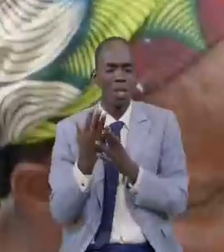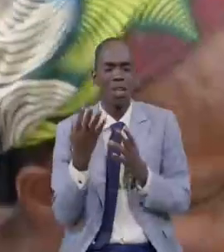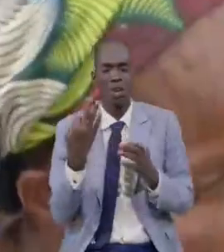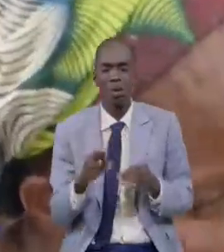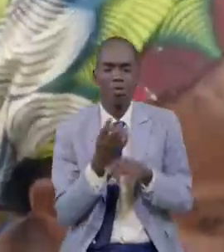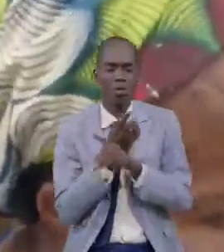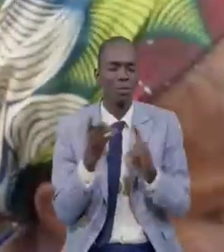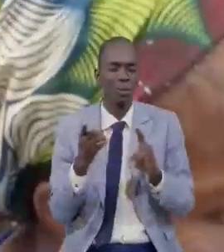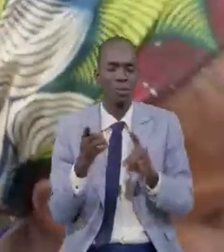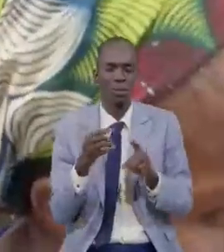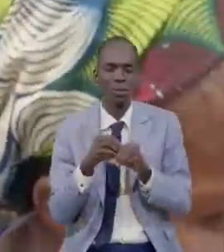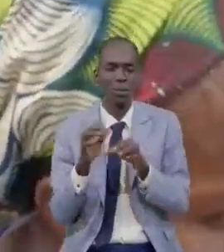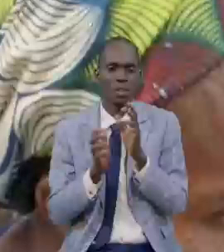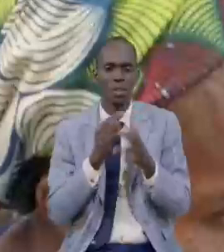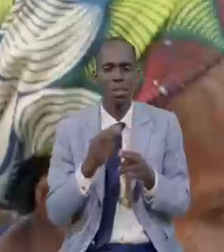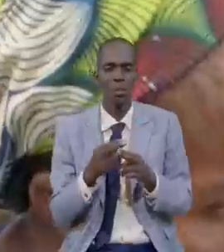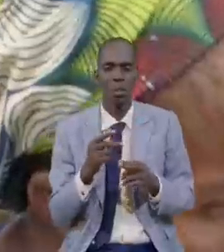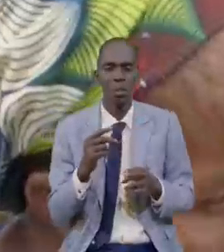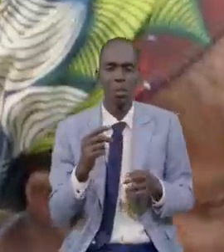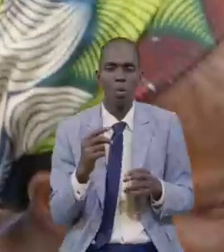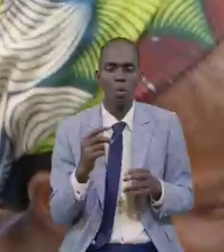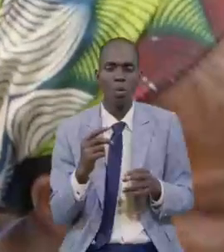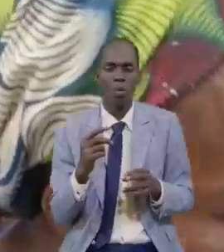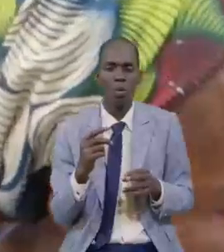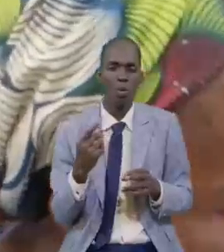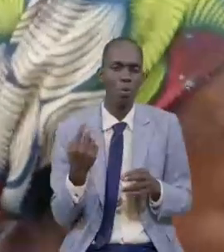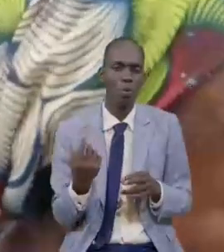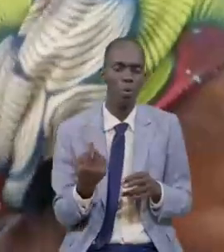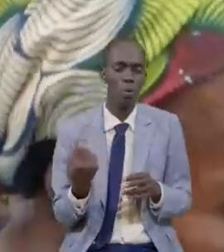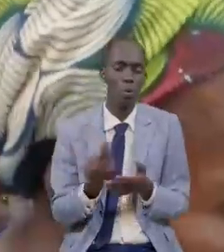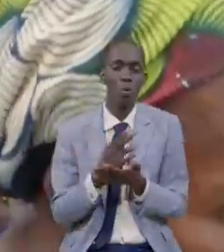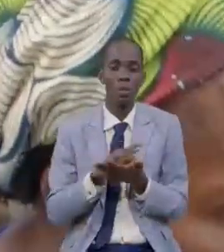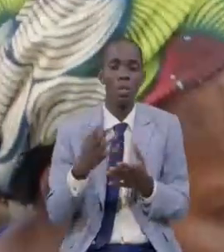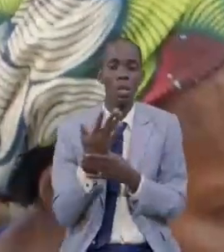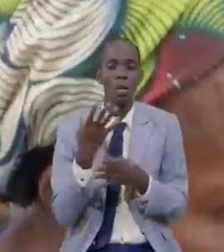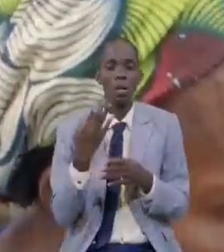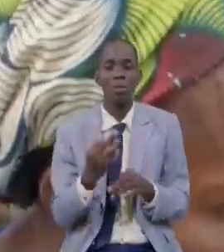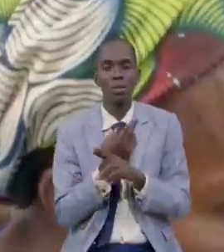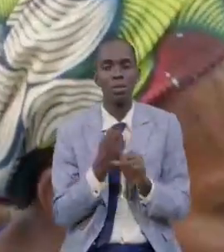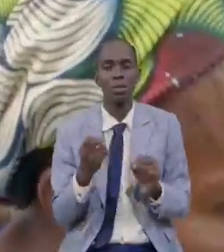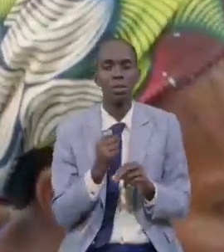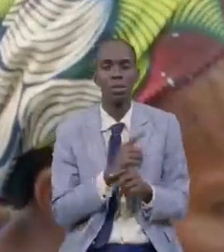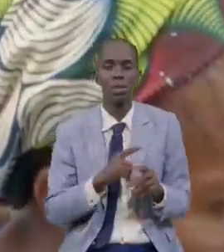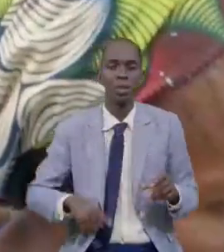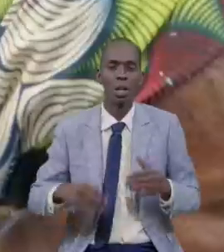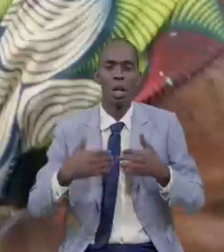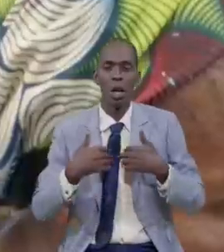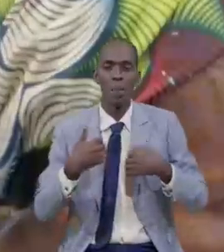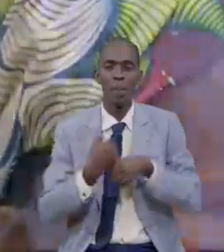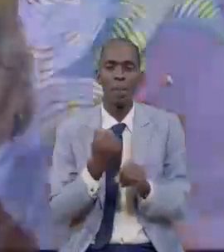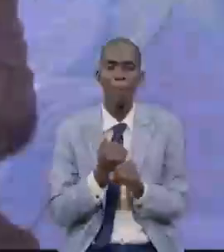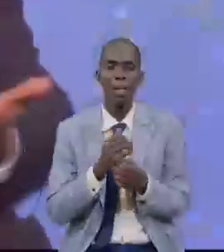Holy arm of redemption. The Lord has made clear,